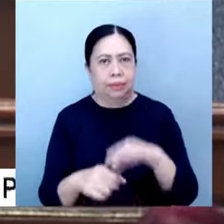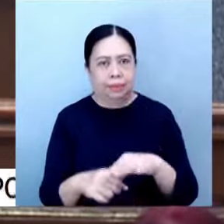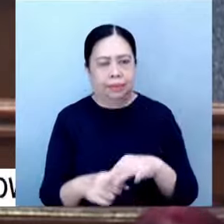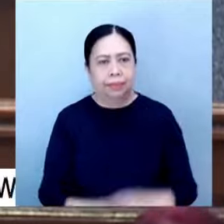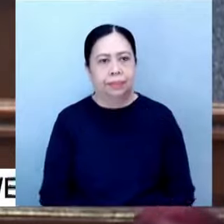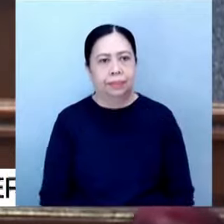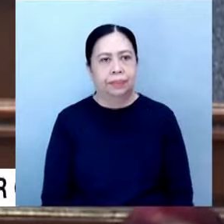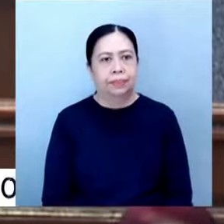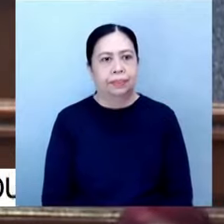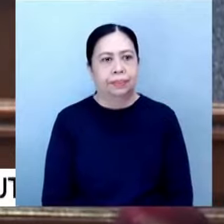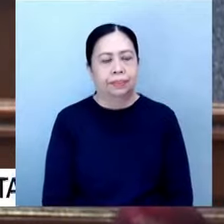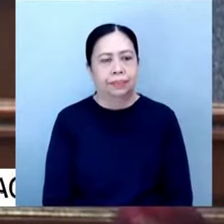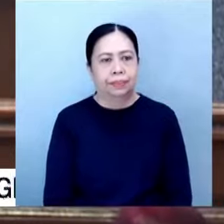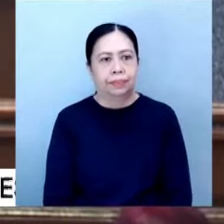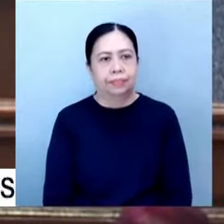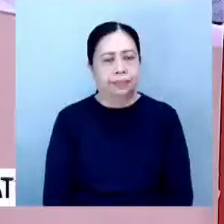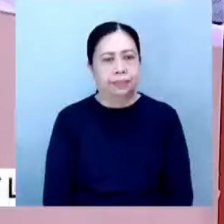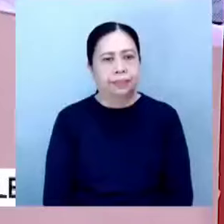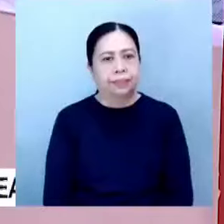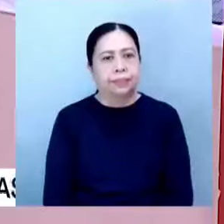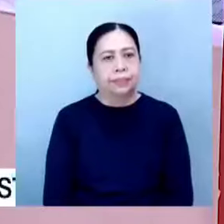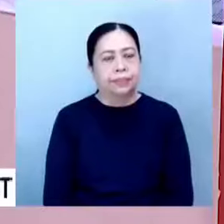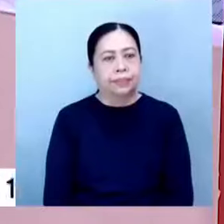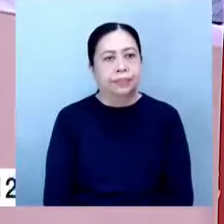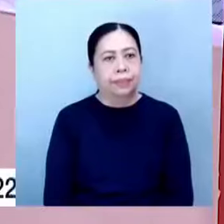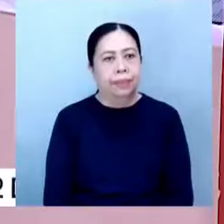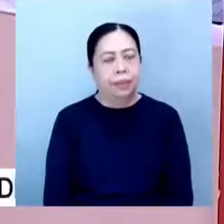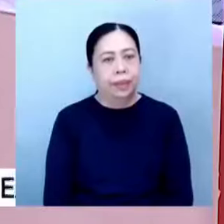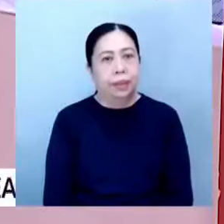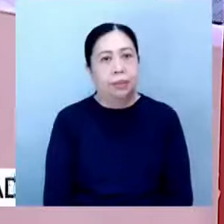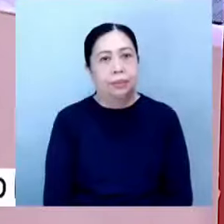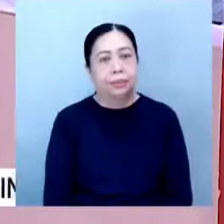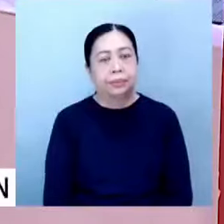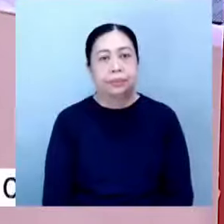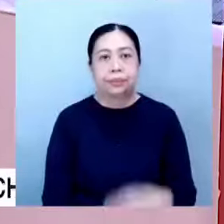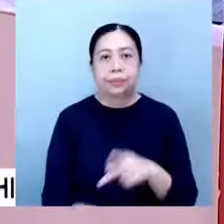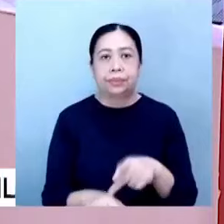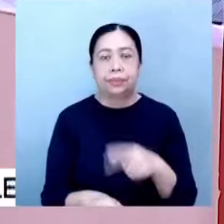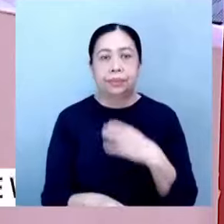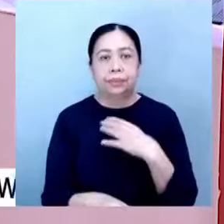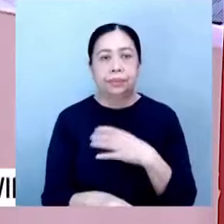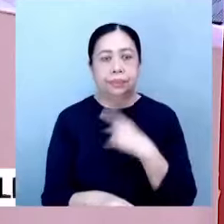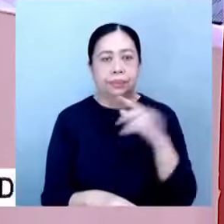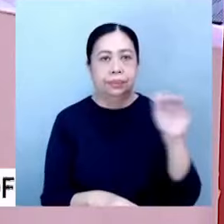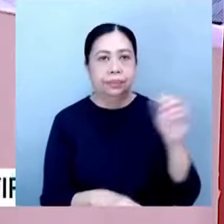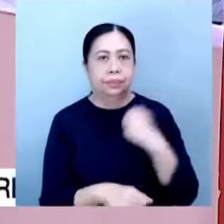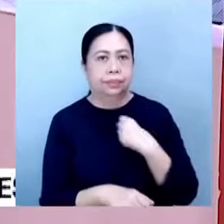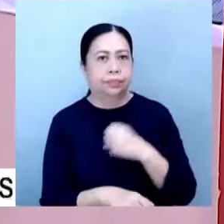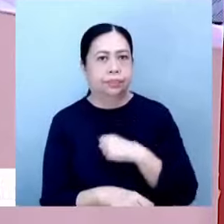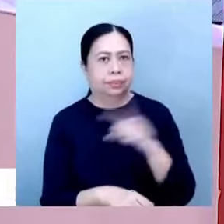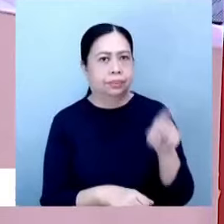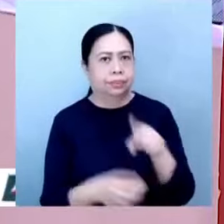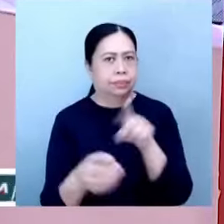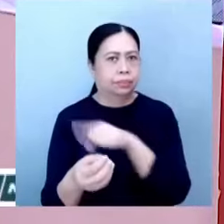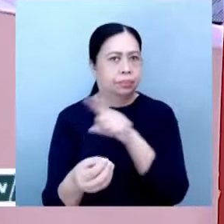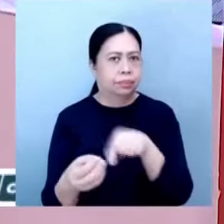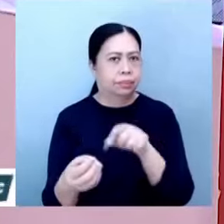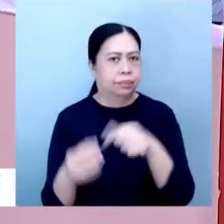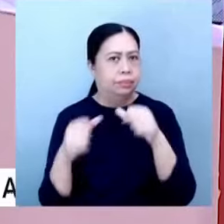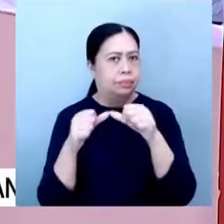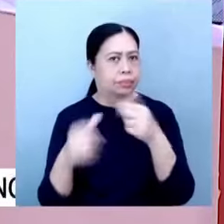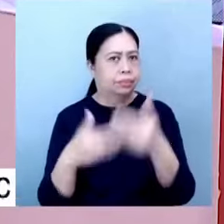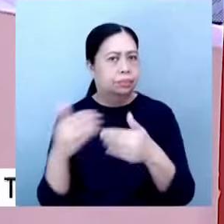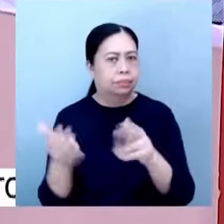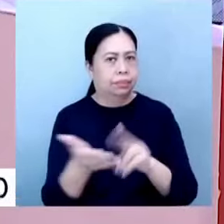Torres, ABS-CBN News. A Philippine lawmaker calls on the Senate not to invalidate the ongoing